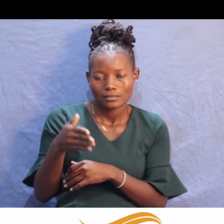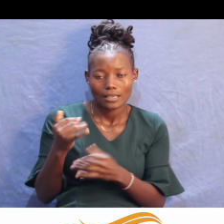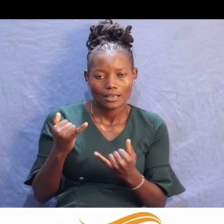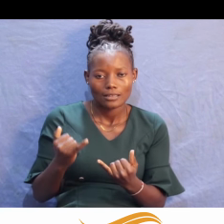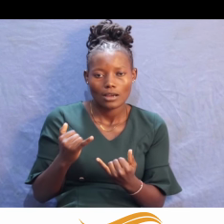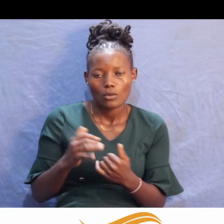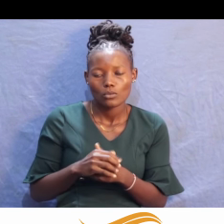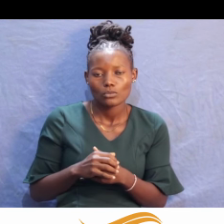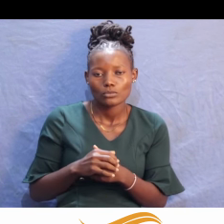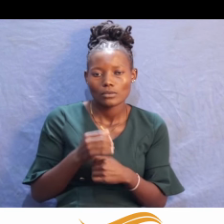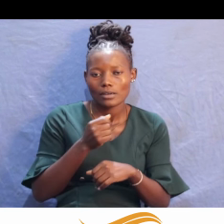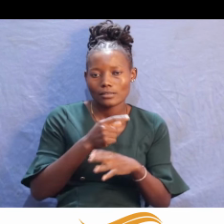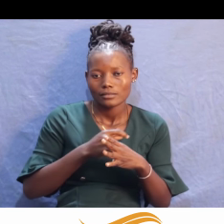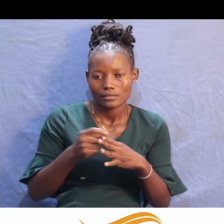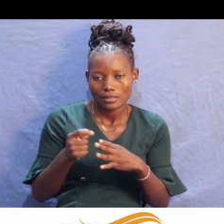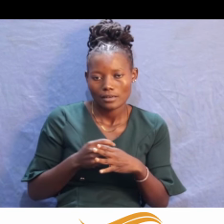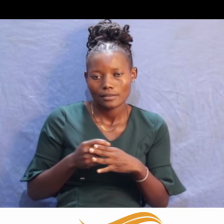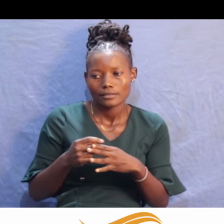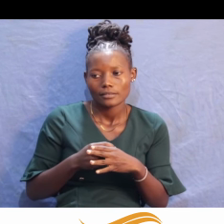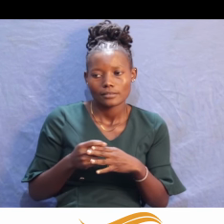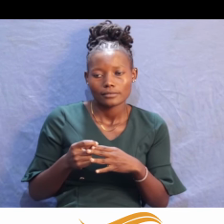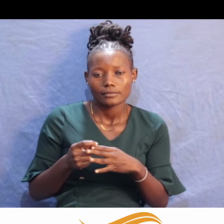So exercise